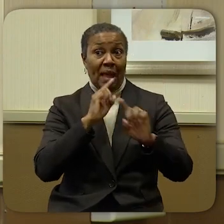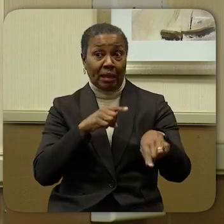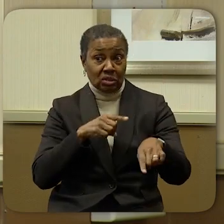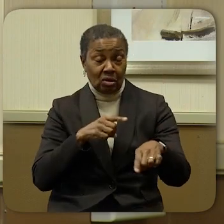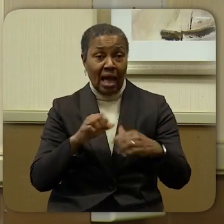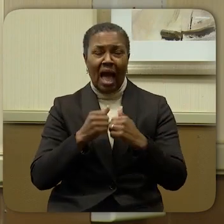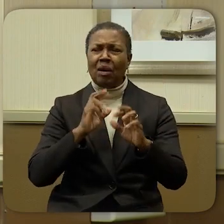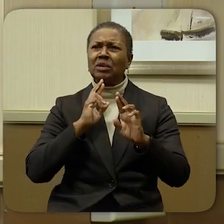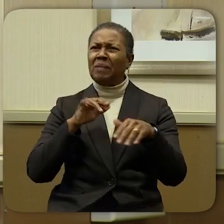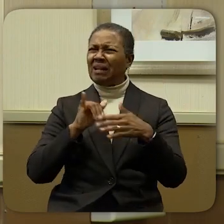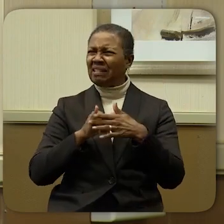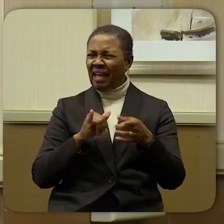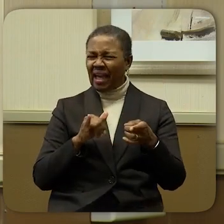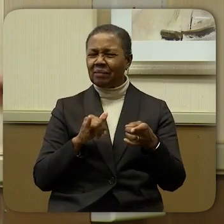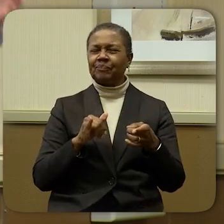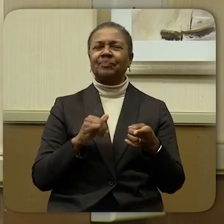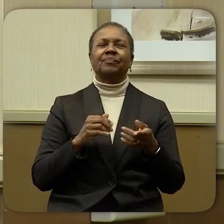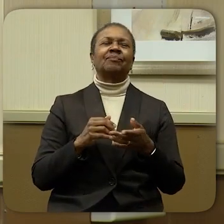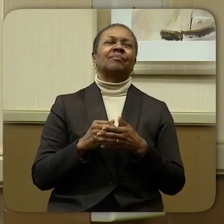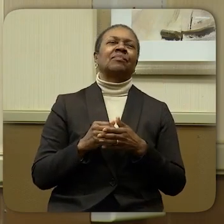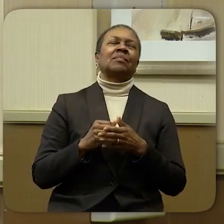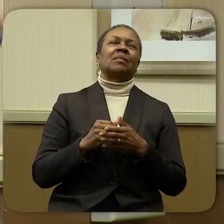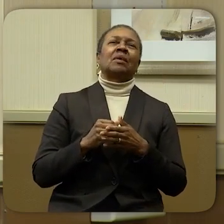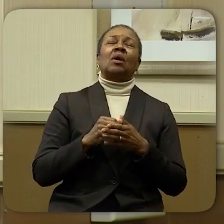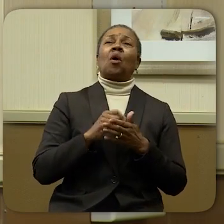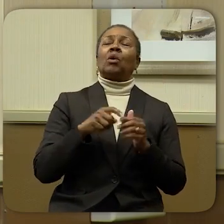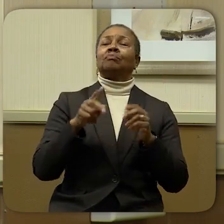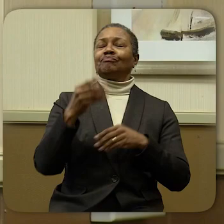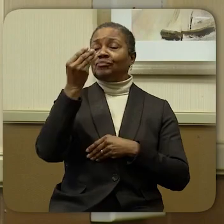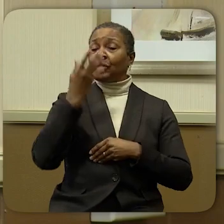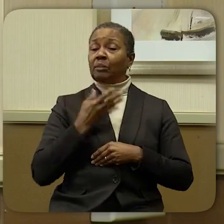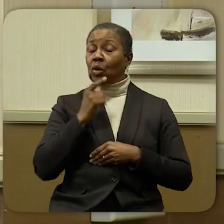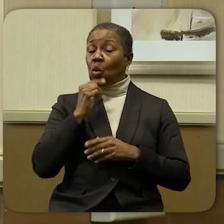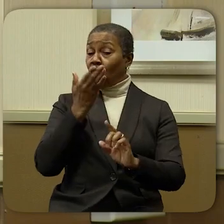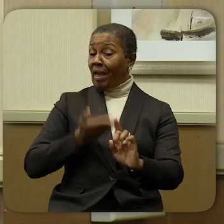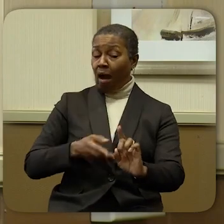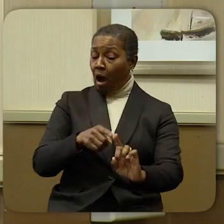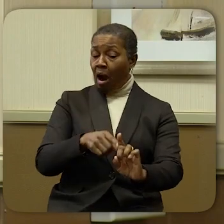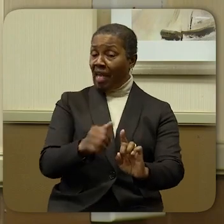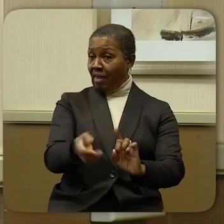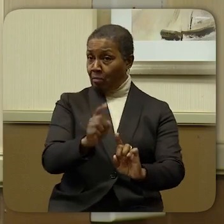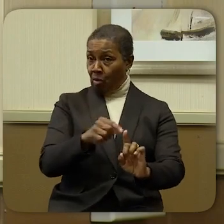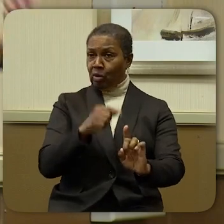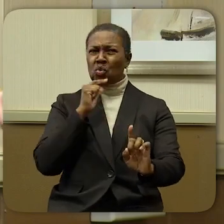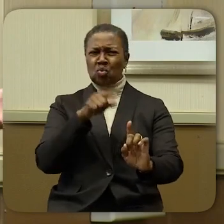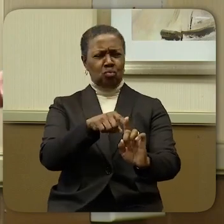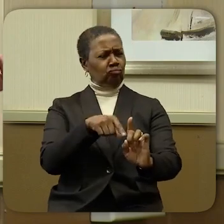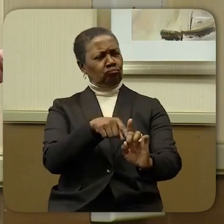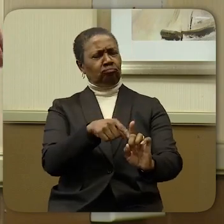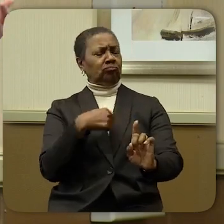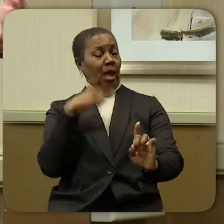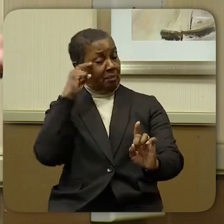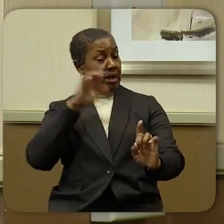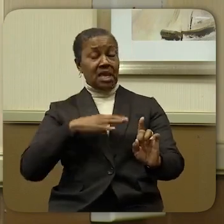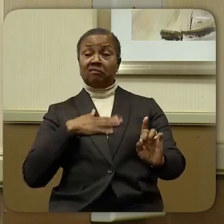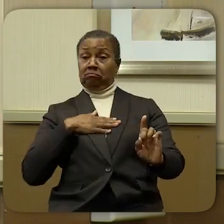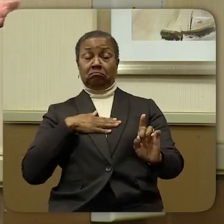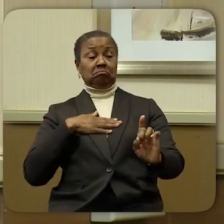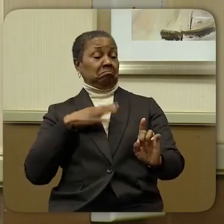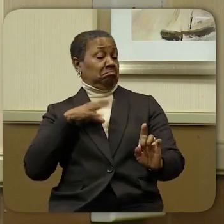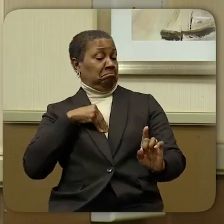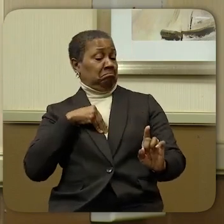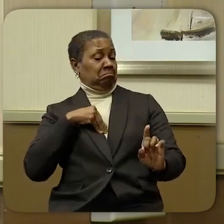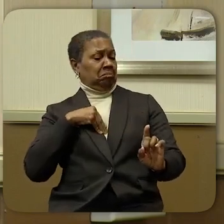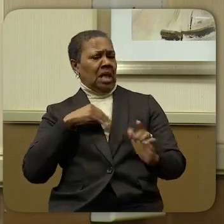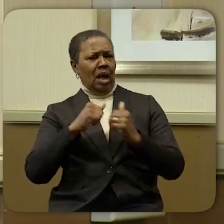How I kind of respond to that is when someone tells me who they are at that moment, I believe them and then say, what can I